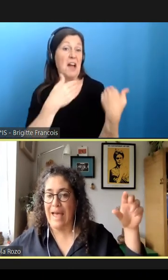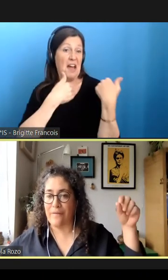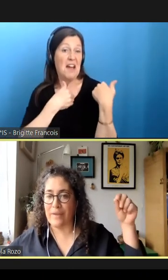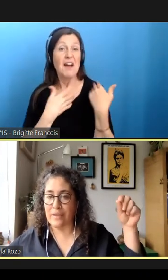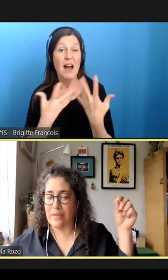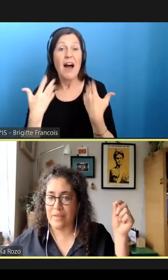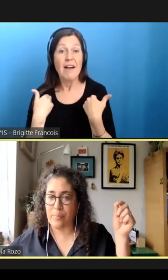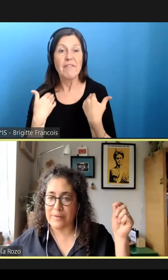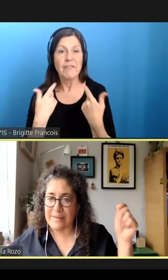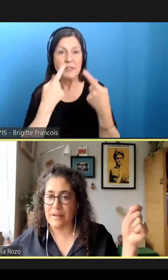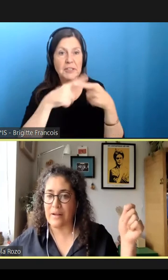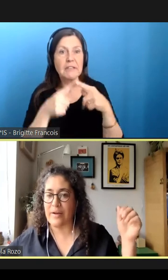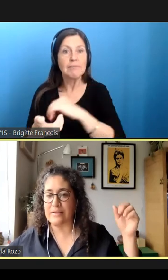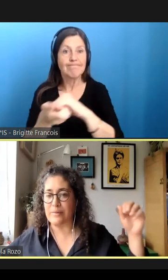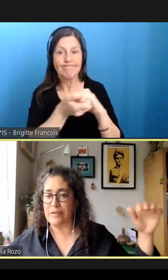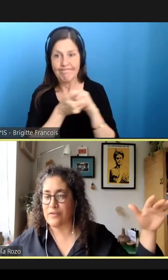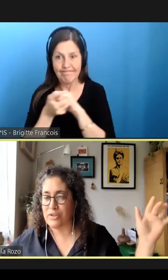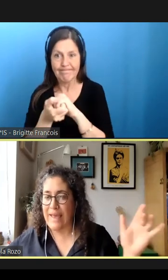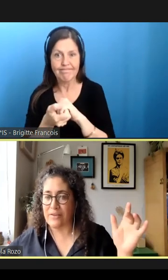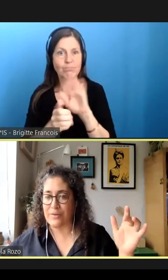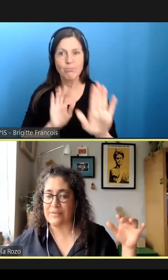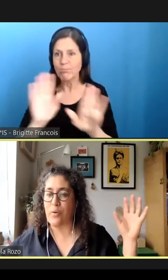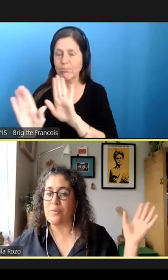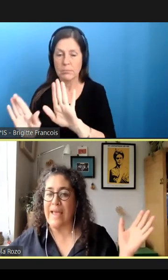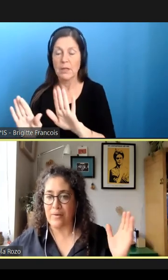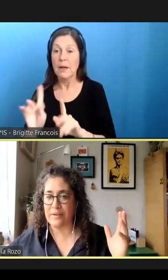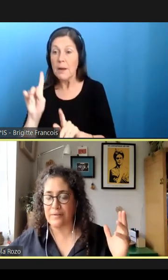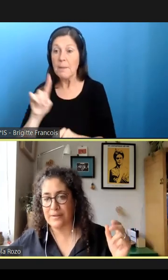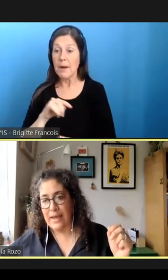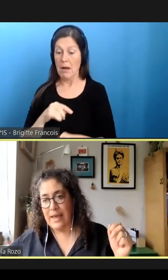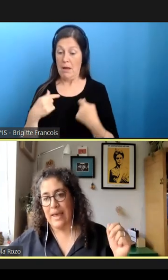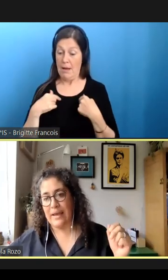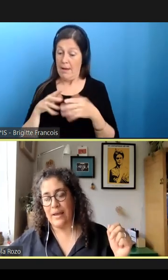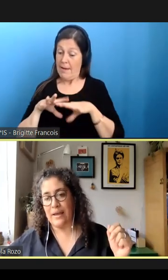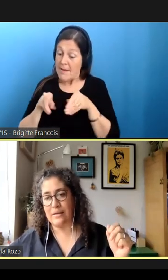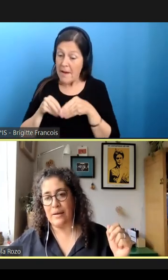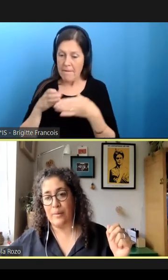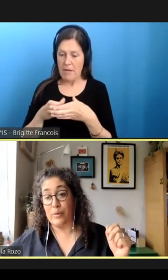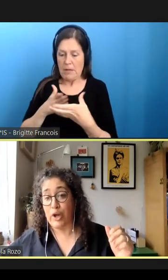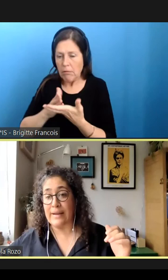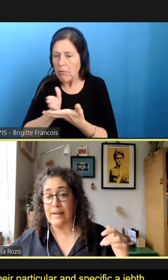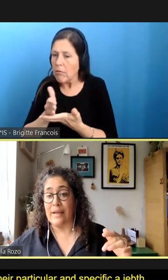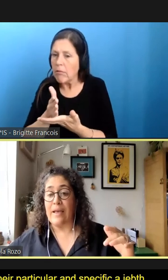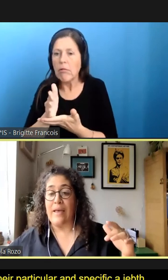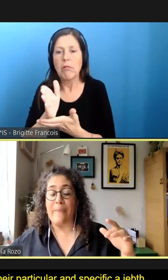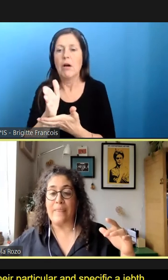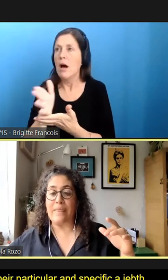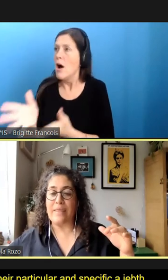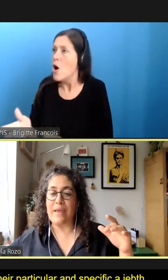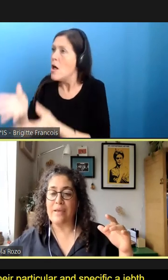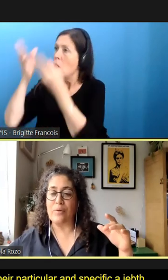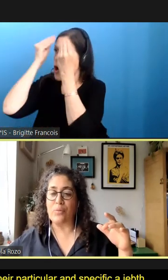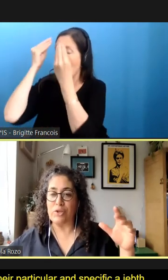all have their particular and specific trajectories, their own narratives and learning,